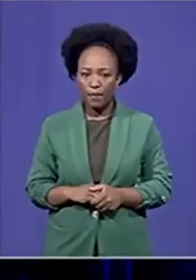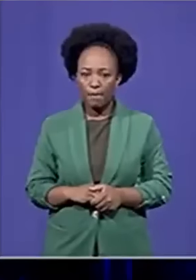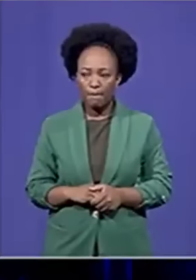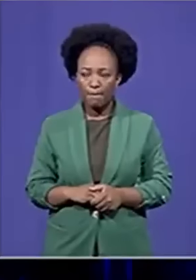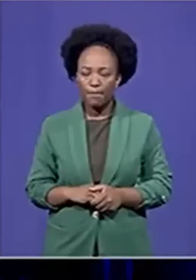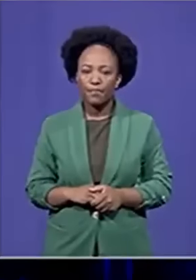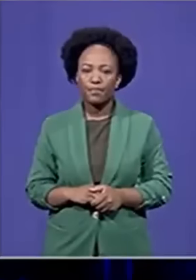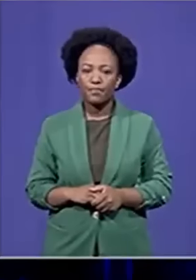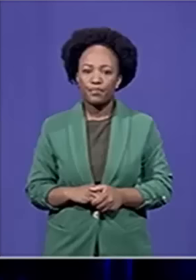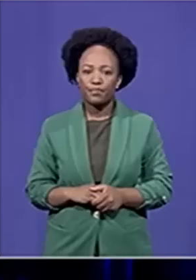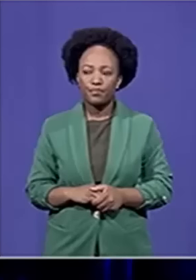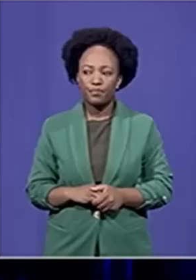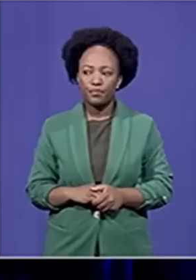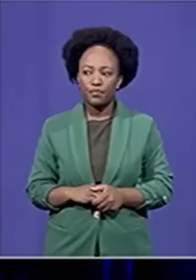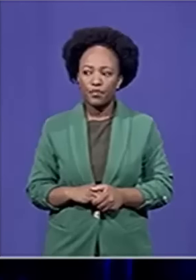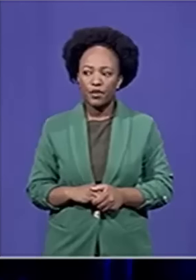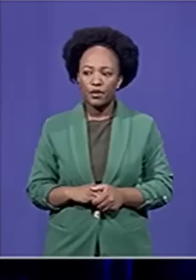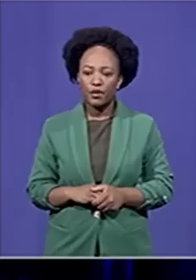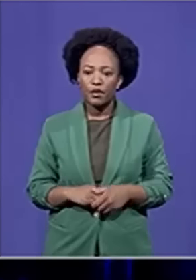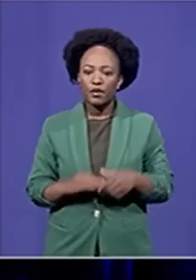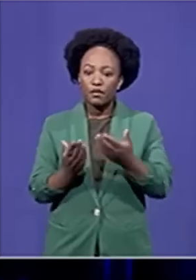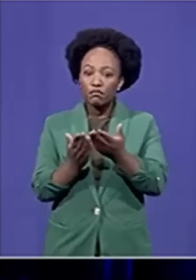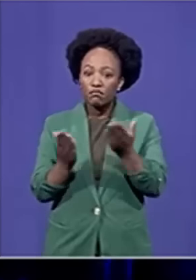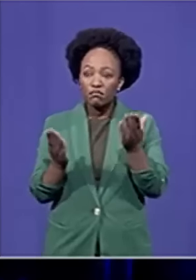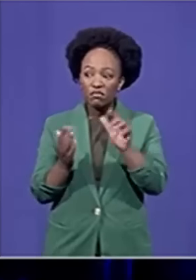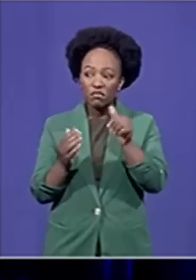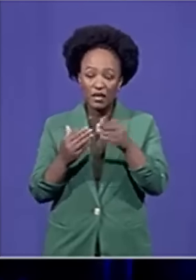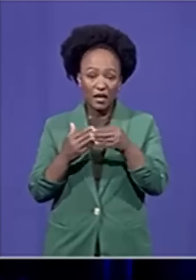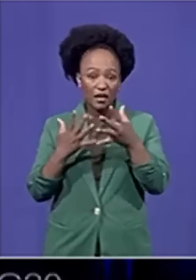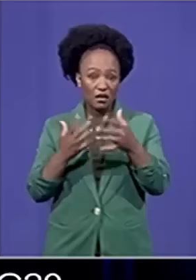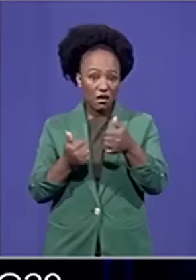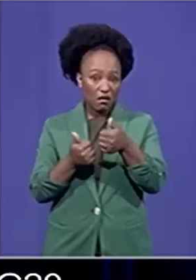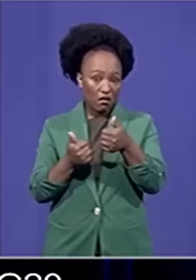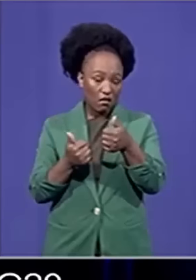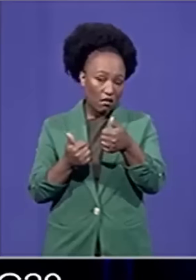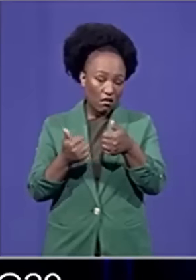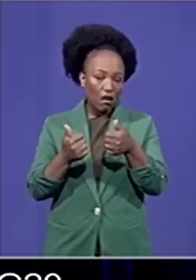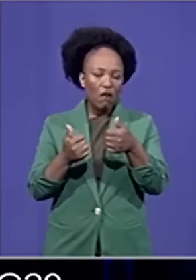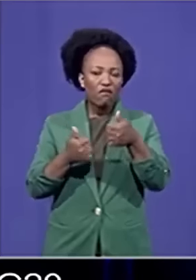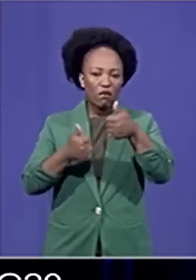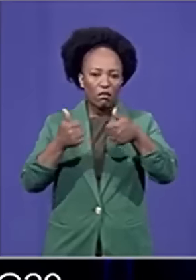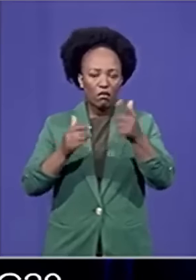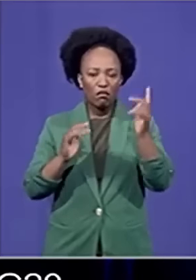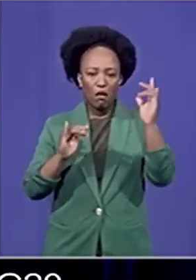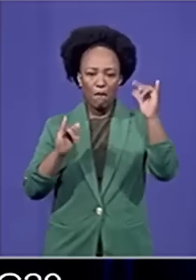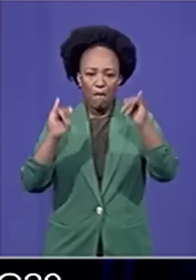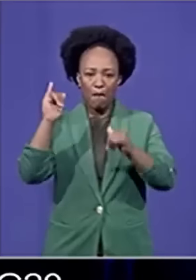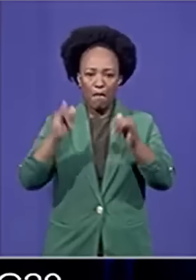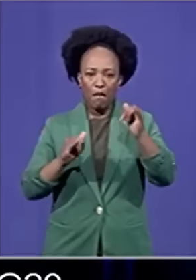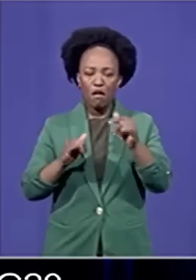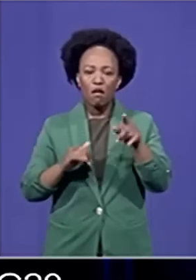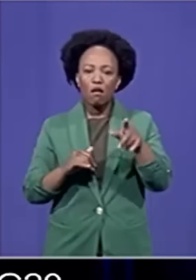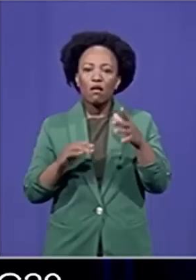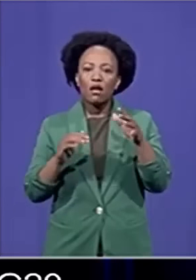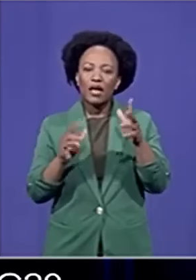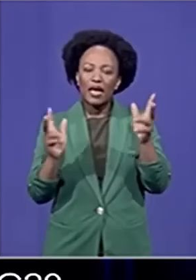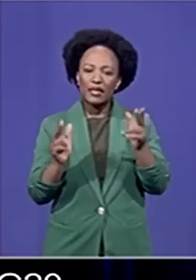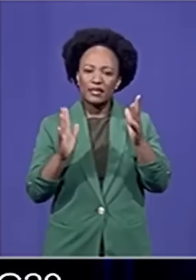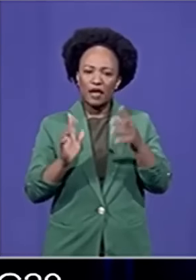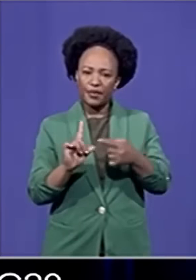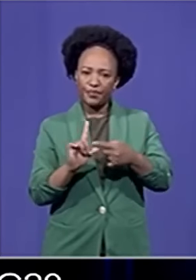Jalo ka ha baetapele ba dinaha tse ding ba ntse ba fihla, mohlopisi wa rona wa ditaba e leng Selwana Gagau o buile